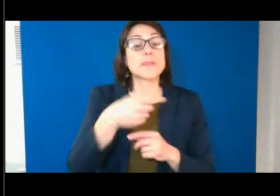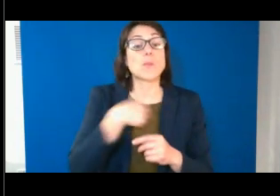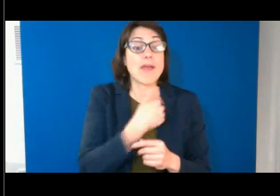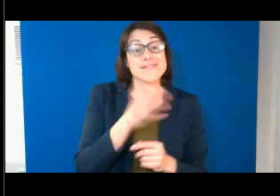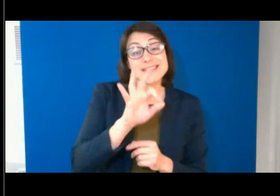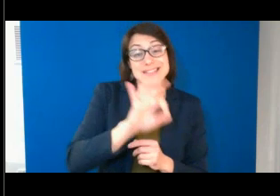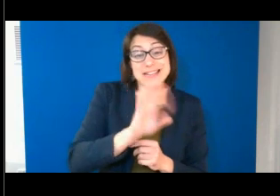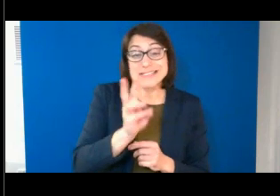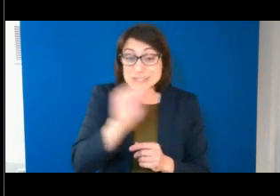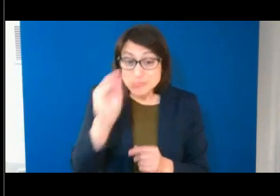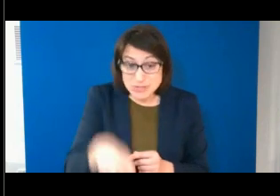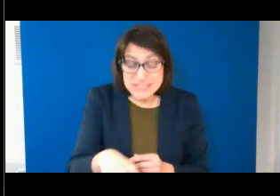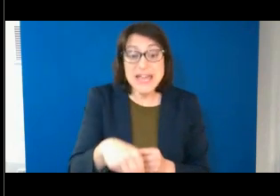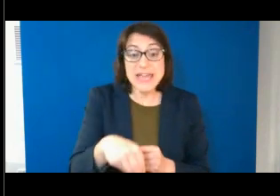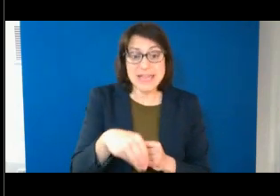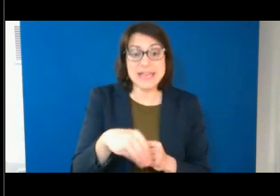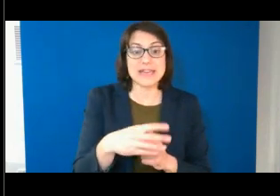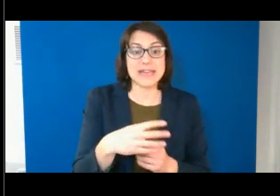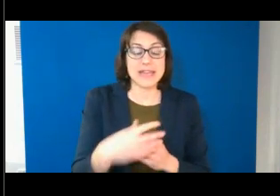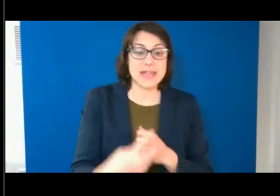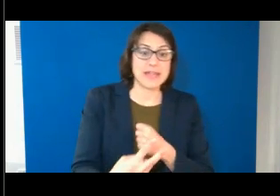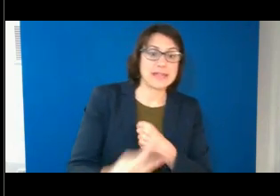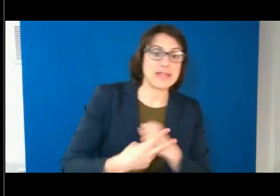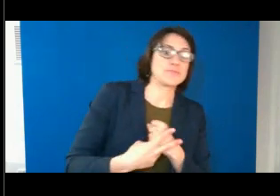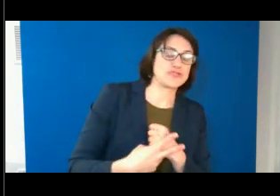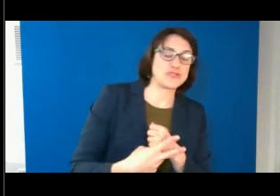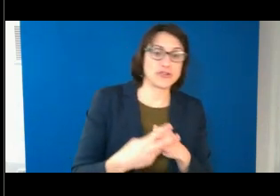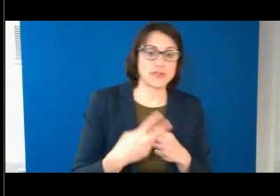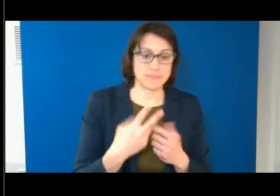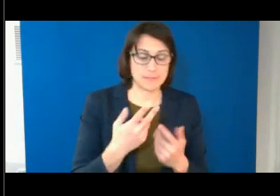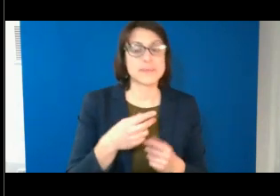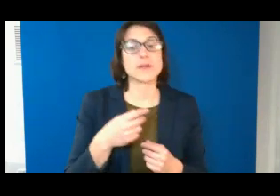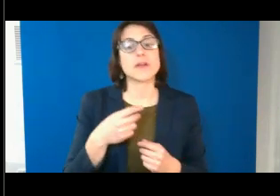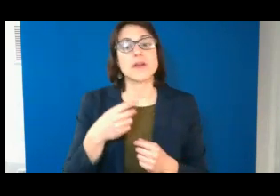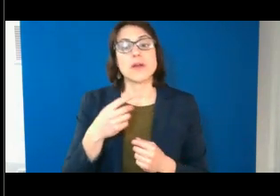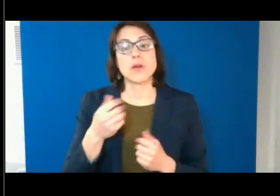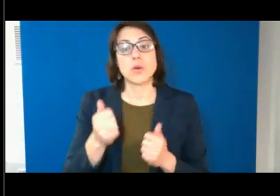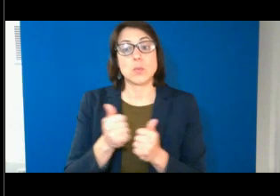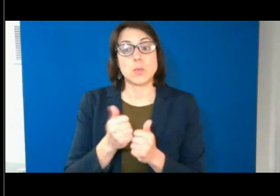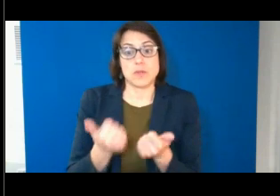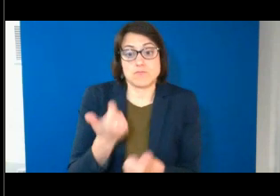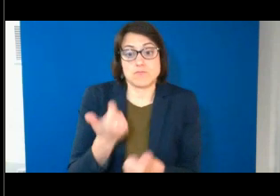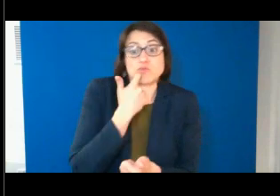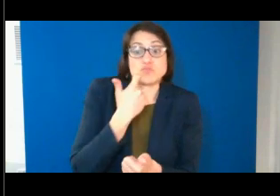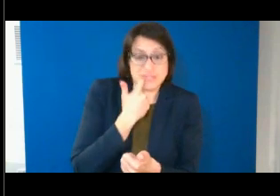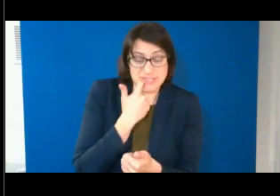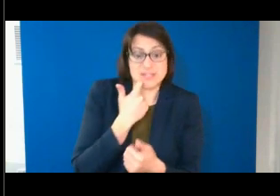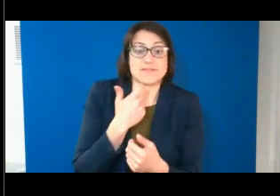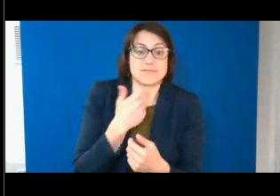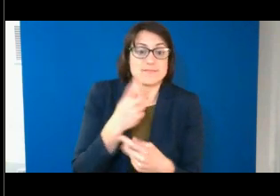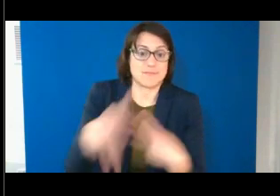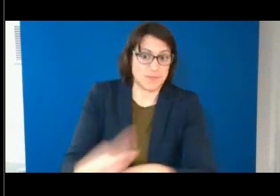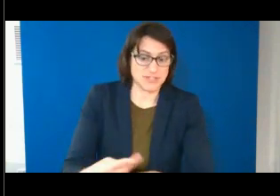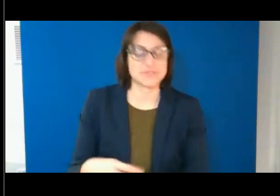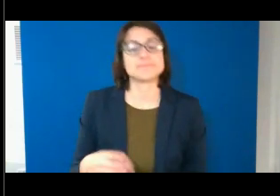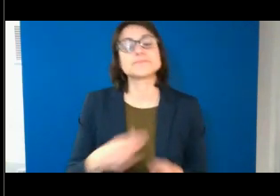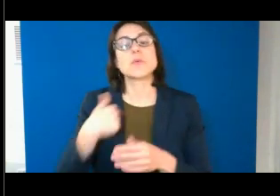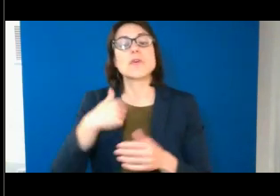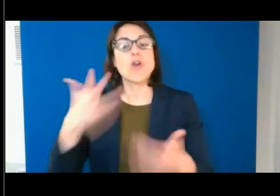efficacy on sub 100 micron microplastics now with our newest formulation. And we've already done a few small scale pilots of our technology in an experimental